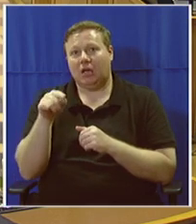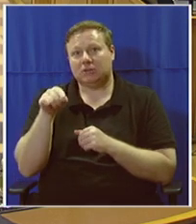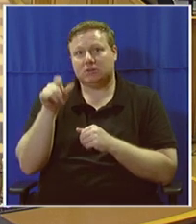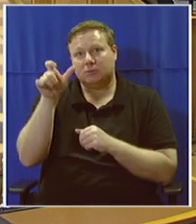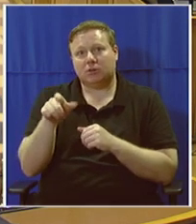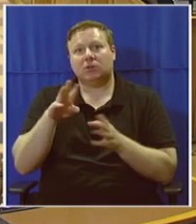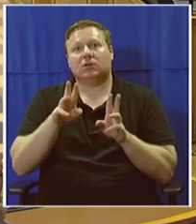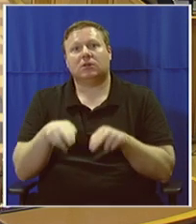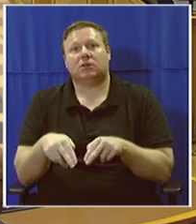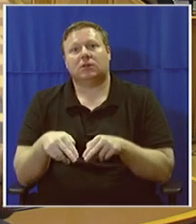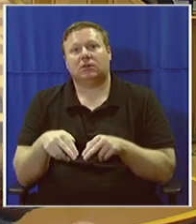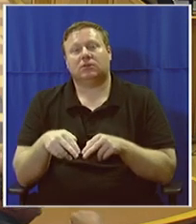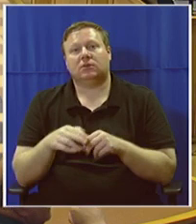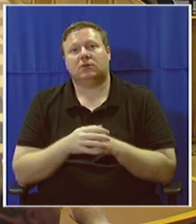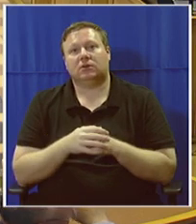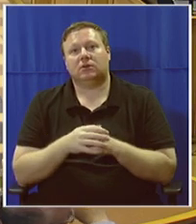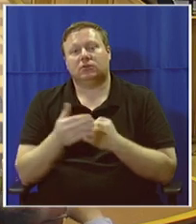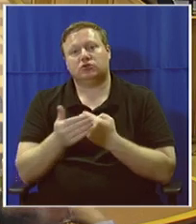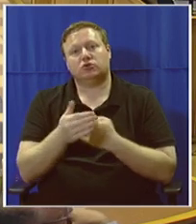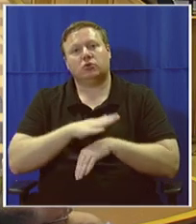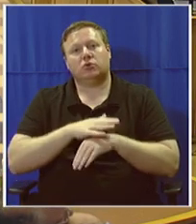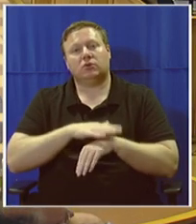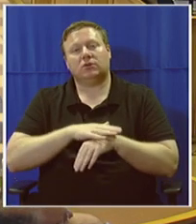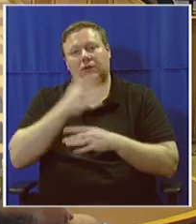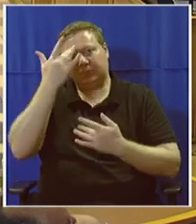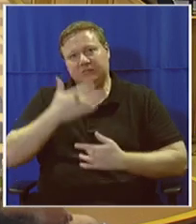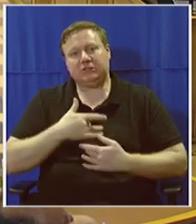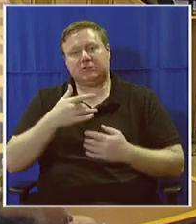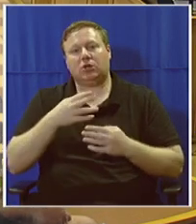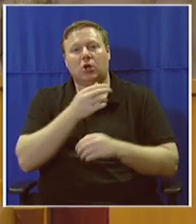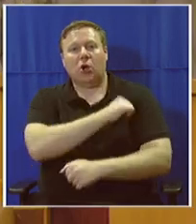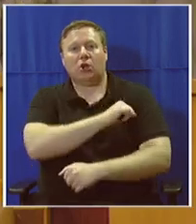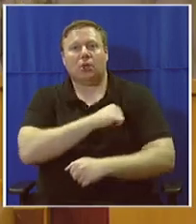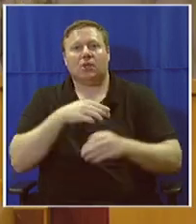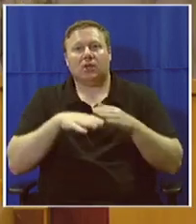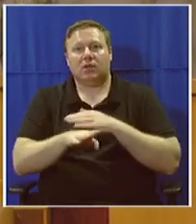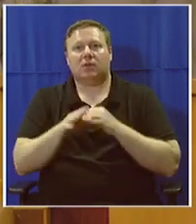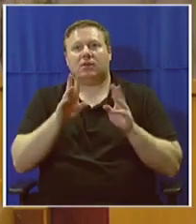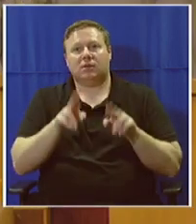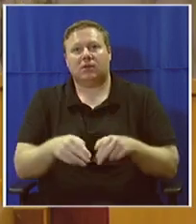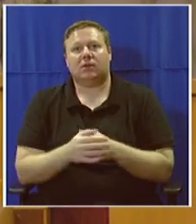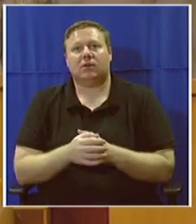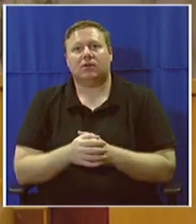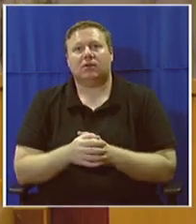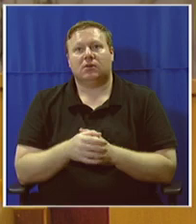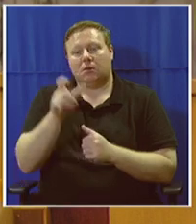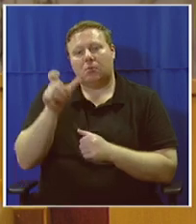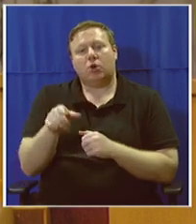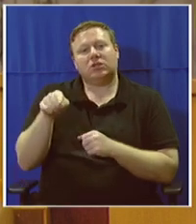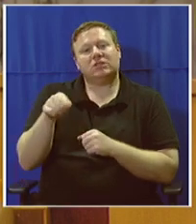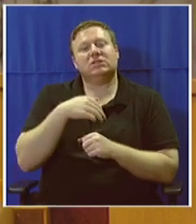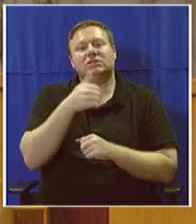2019, at Life Mercantile Hospital after a short illness. Also understands that the 67-year-old radio